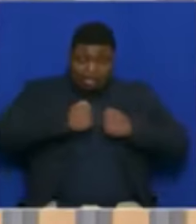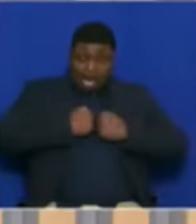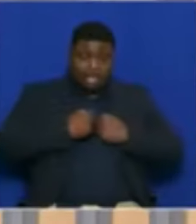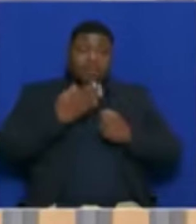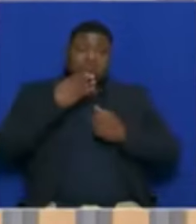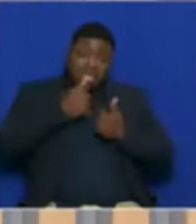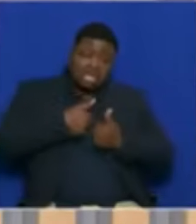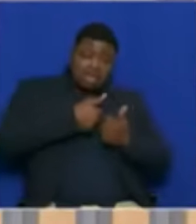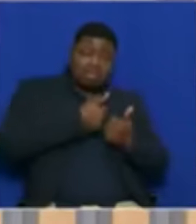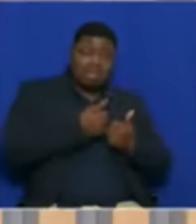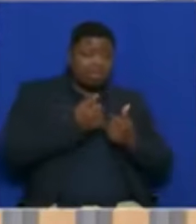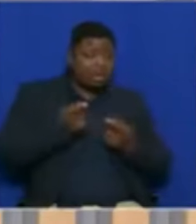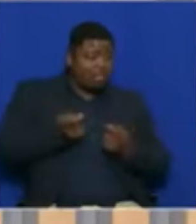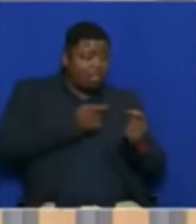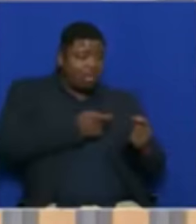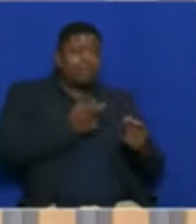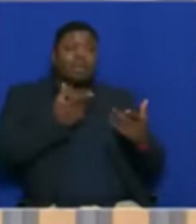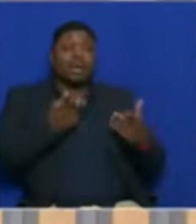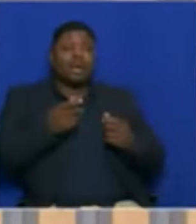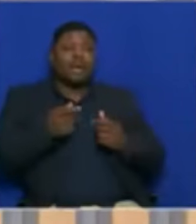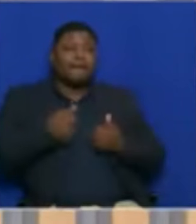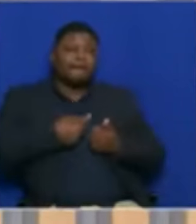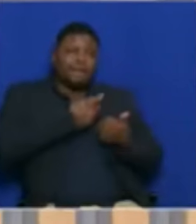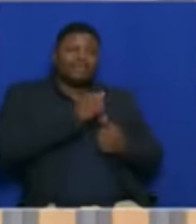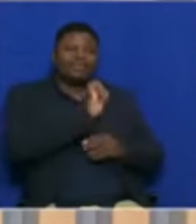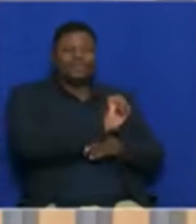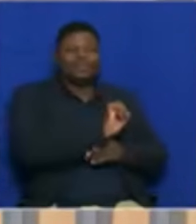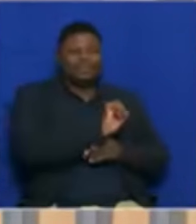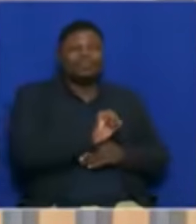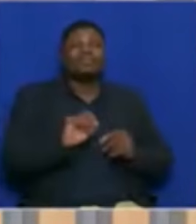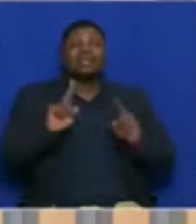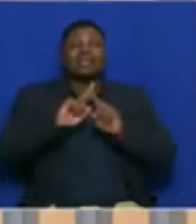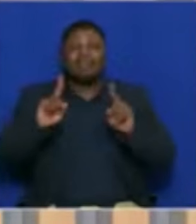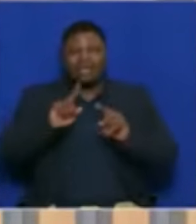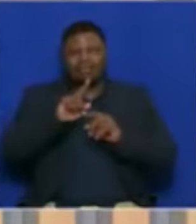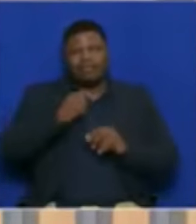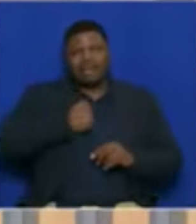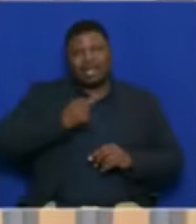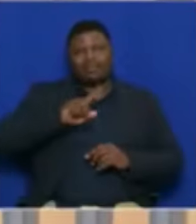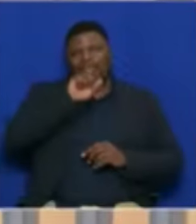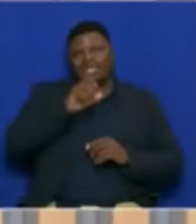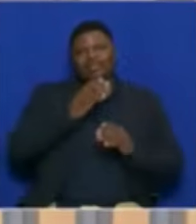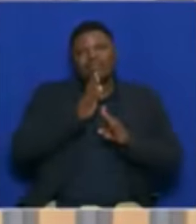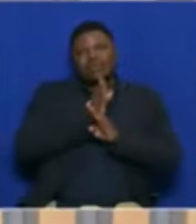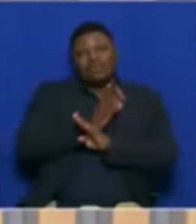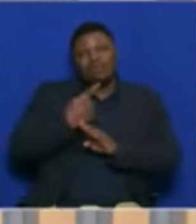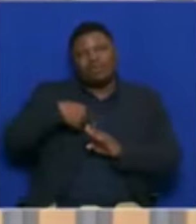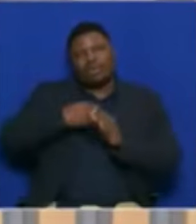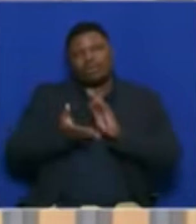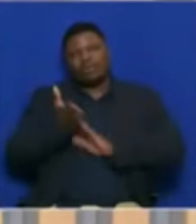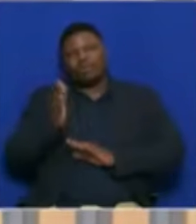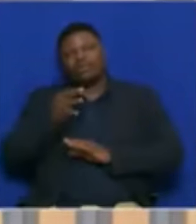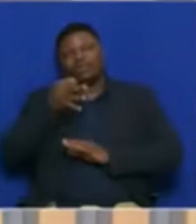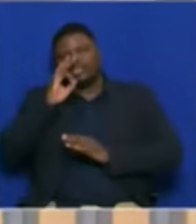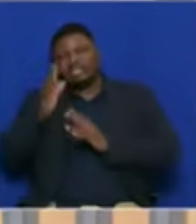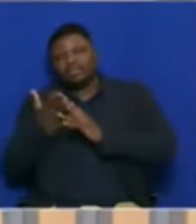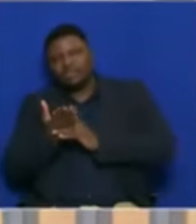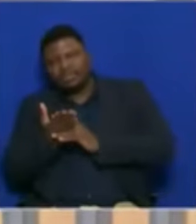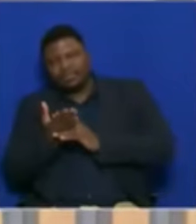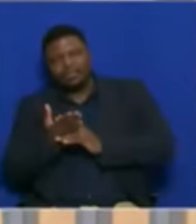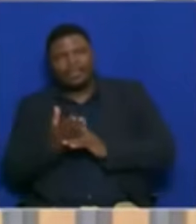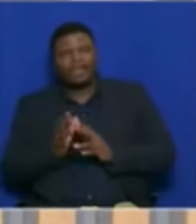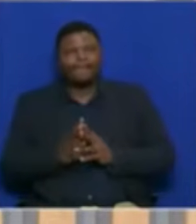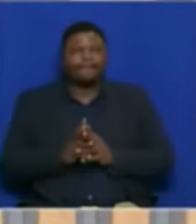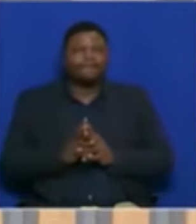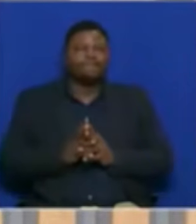Now, my question before we go to T. Commissioner Kumalo, if I may, before you pose a question,